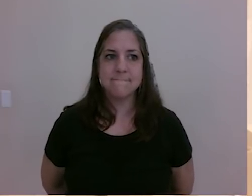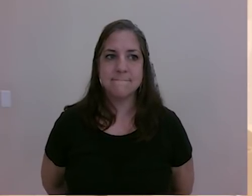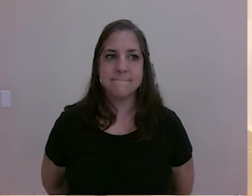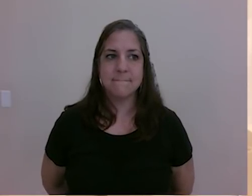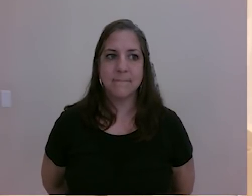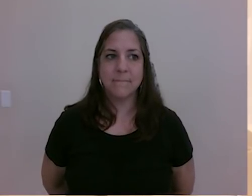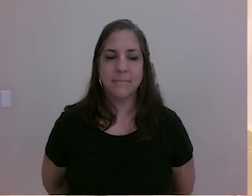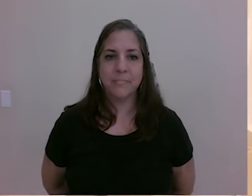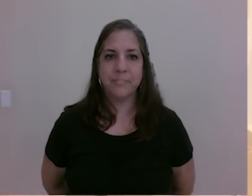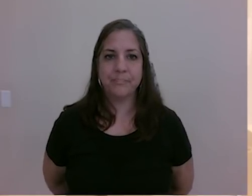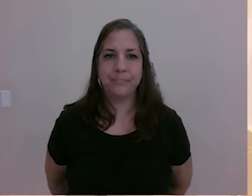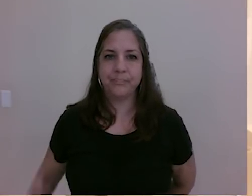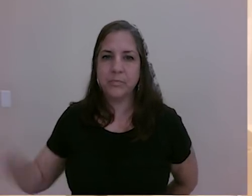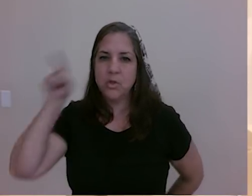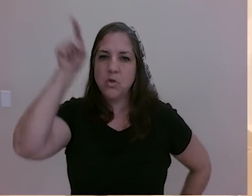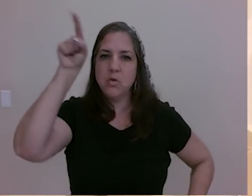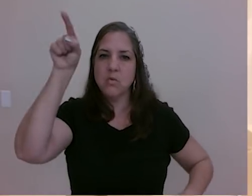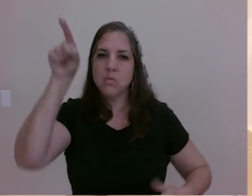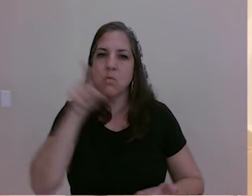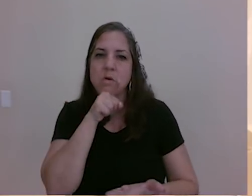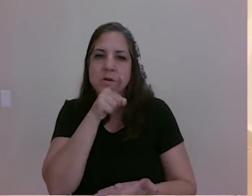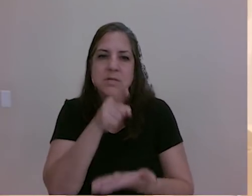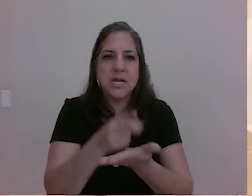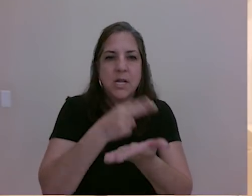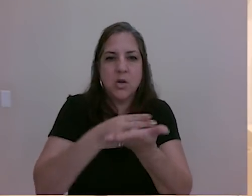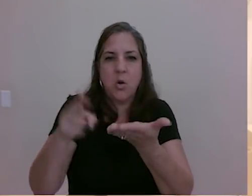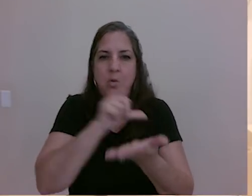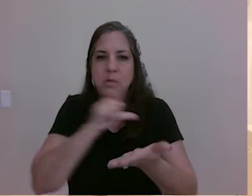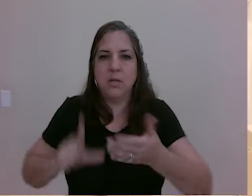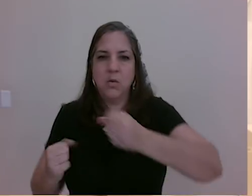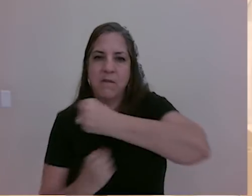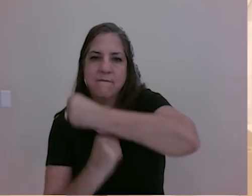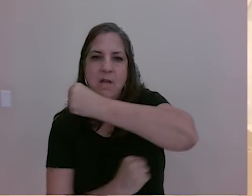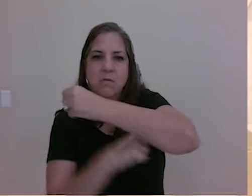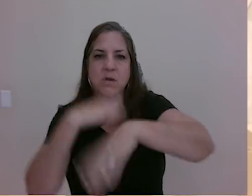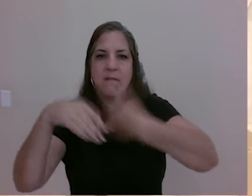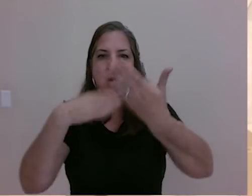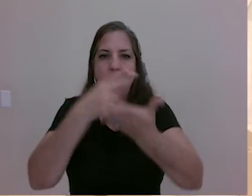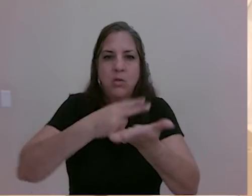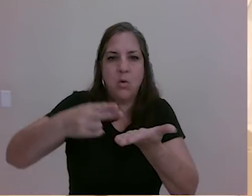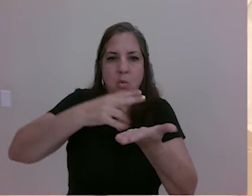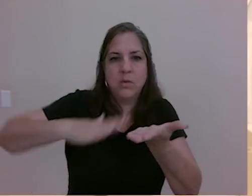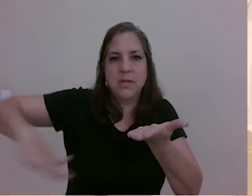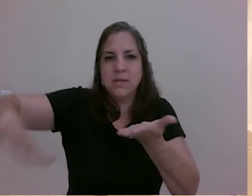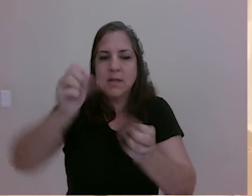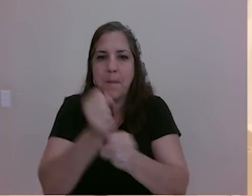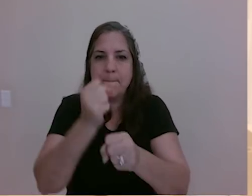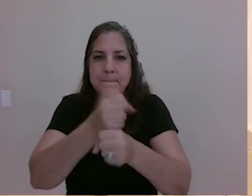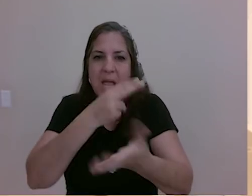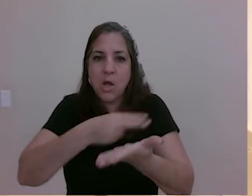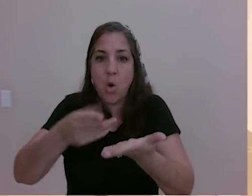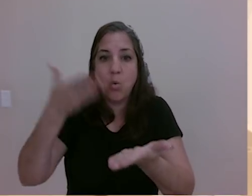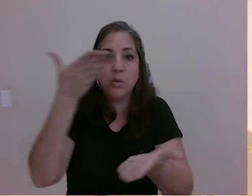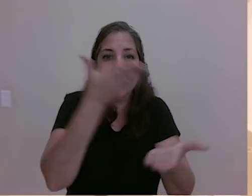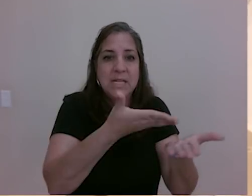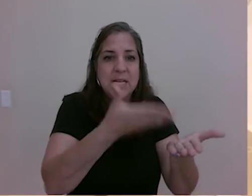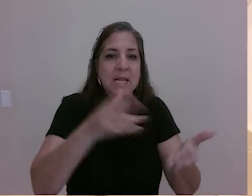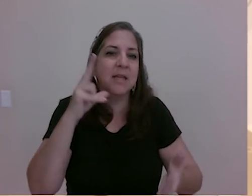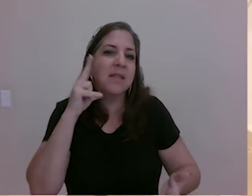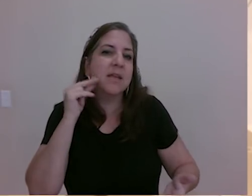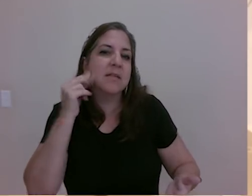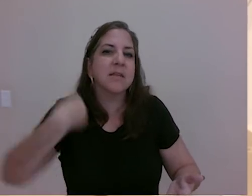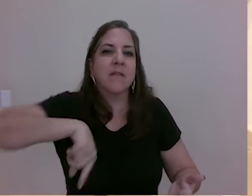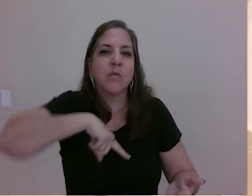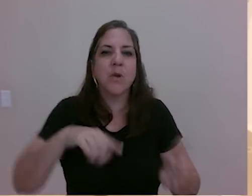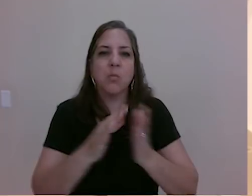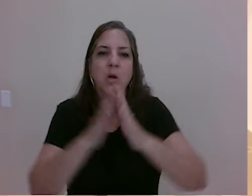You are indeed holy, O Lord, the fount of all holiness. Make holy, therefore, these gifts, we pray, by sending down your